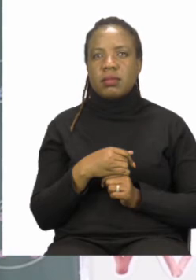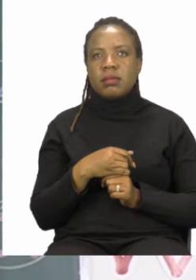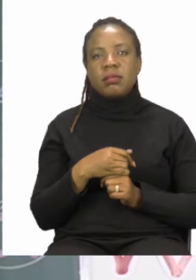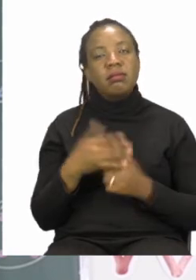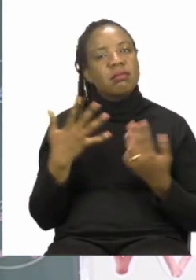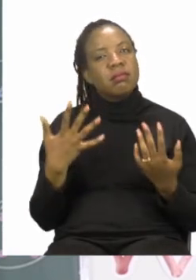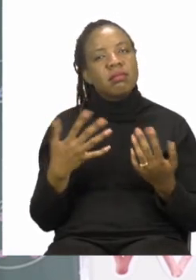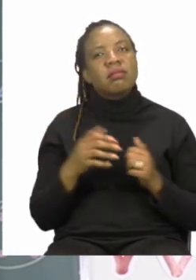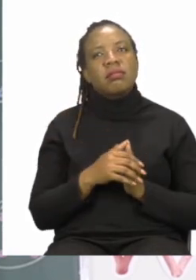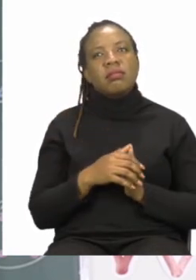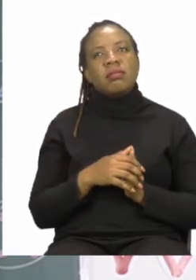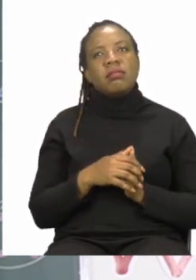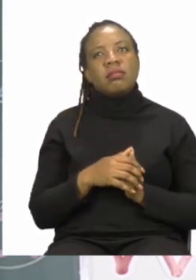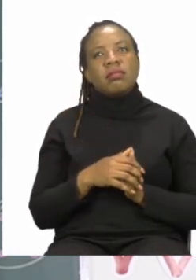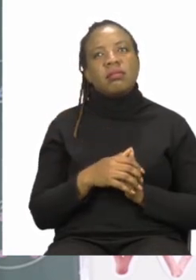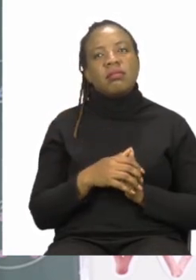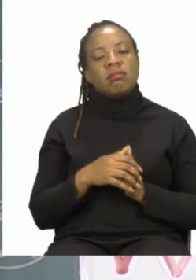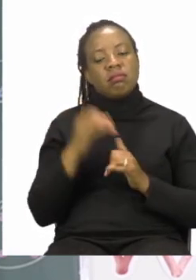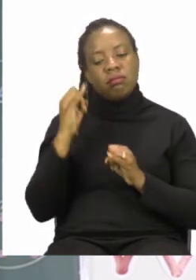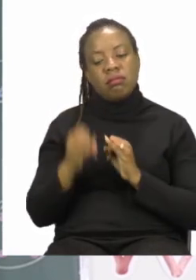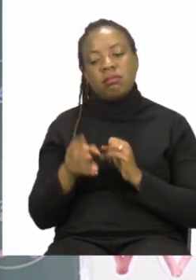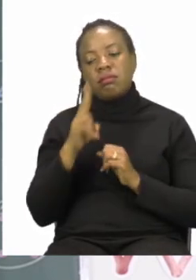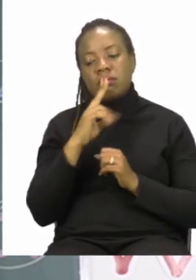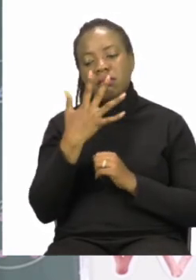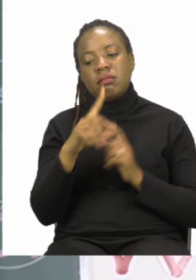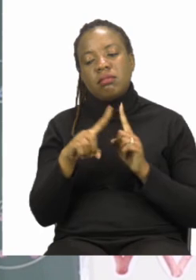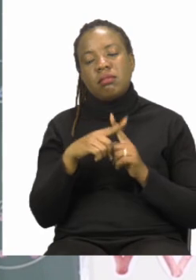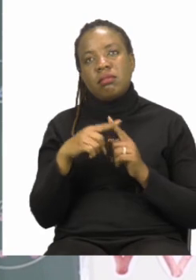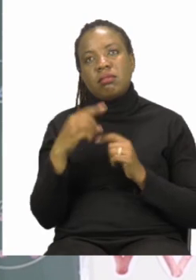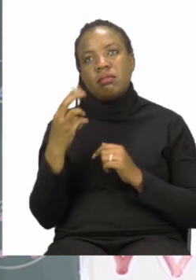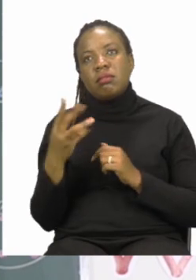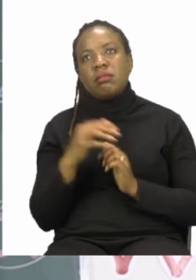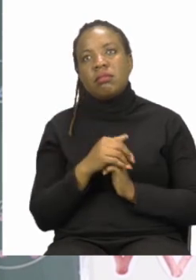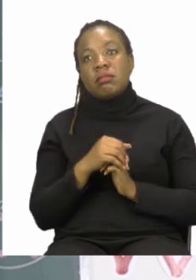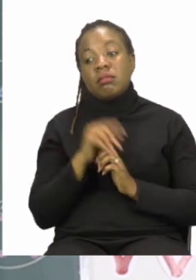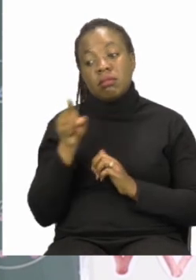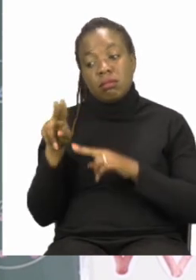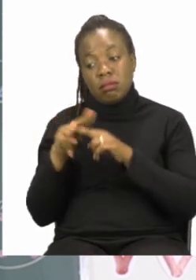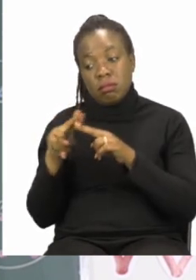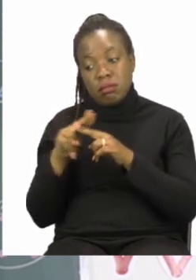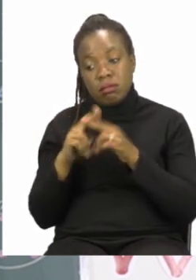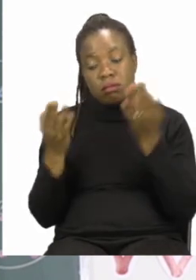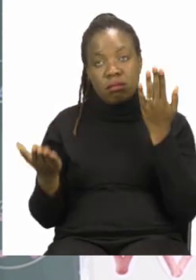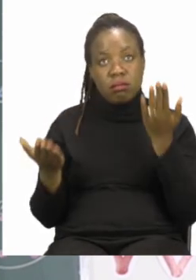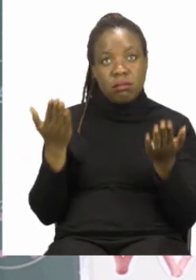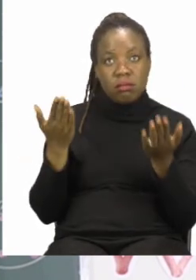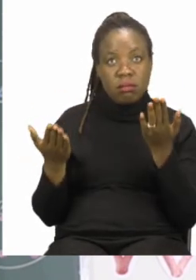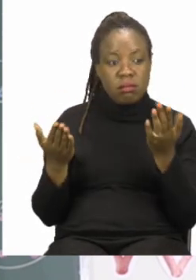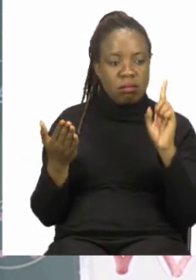Now we have the final answer. This is the one that's going to now be compared to